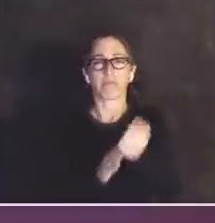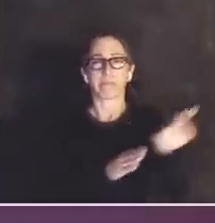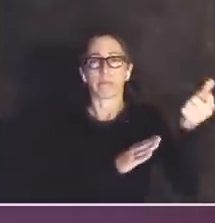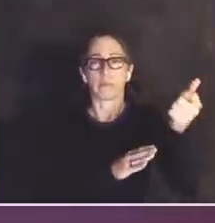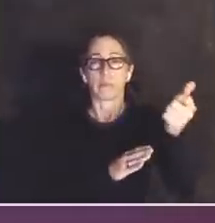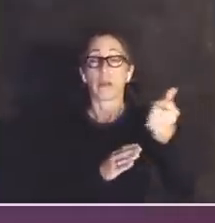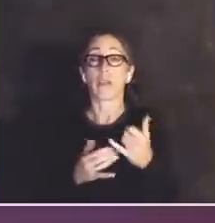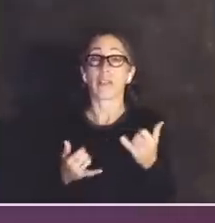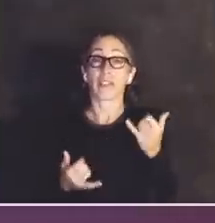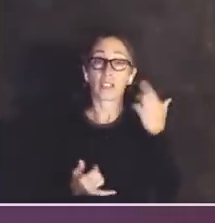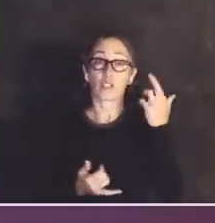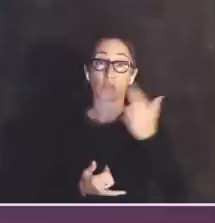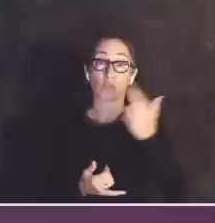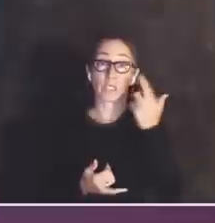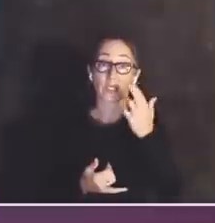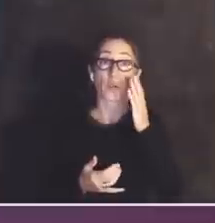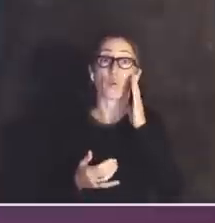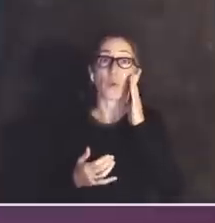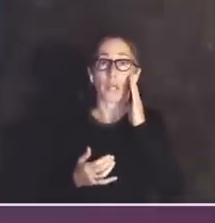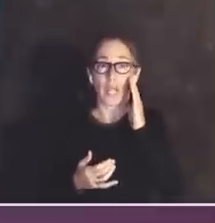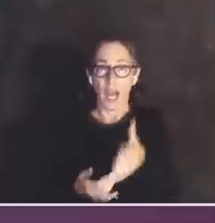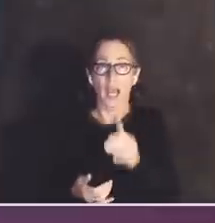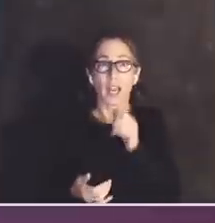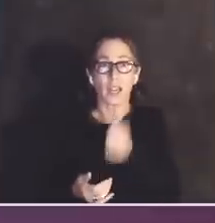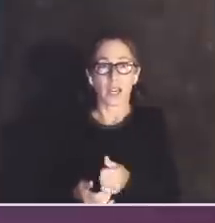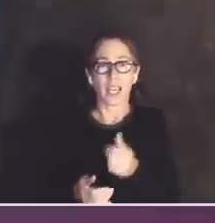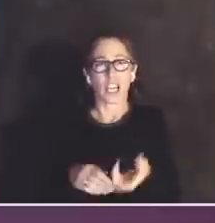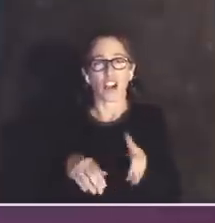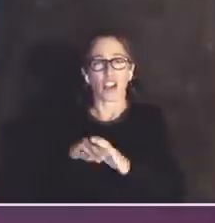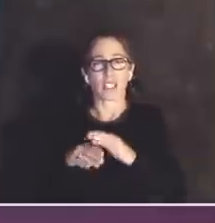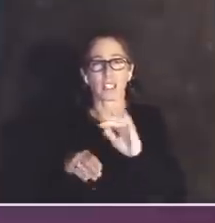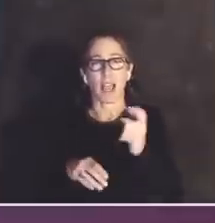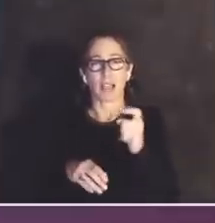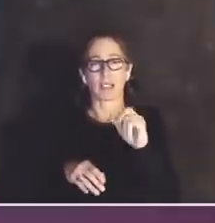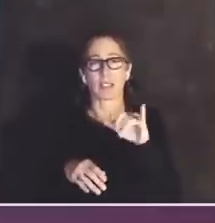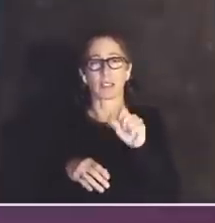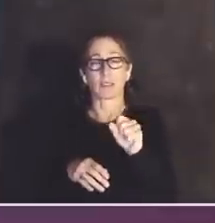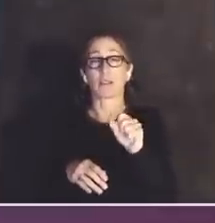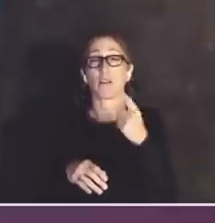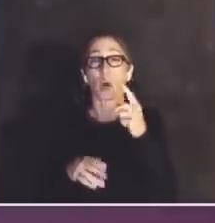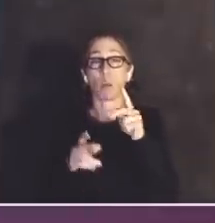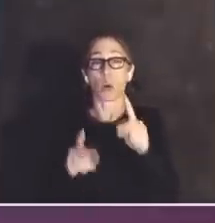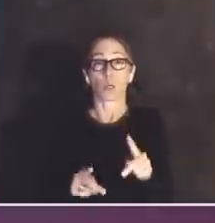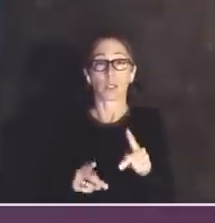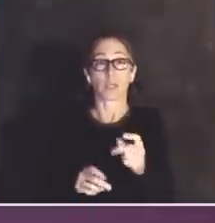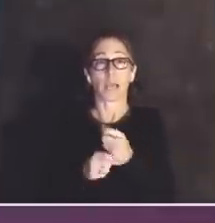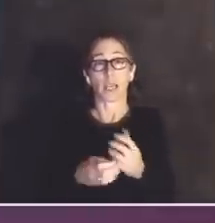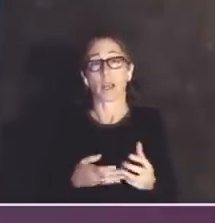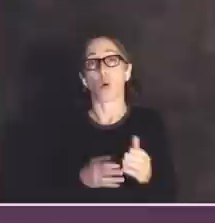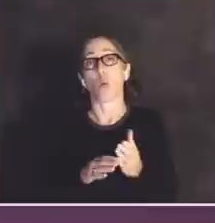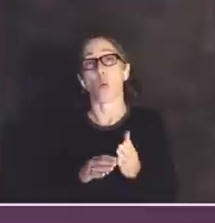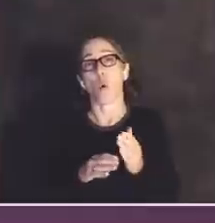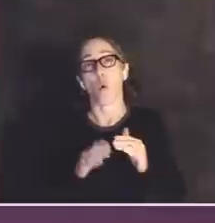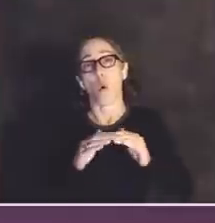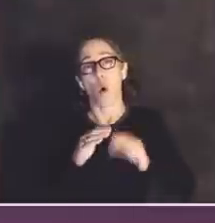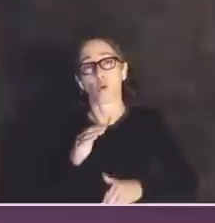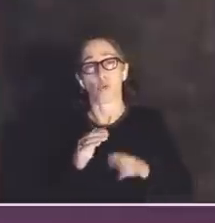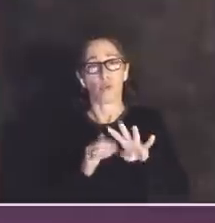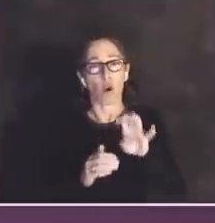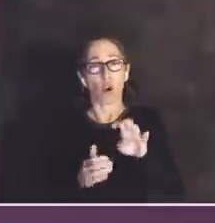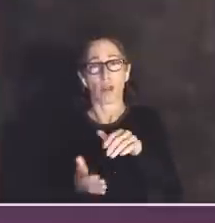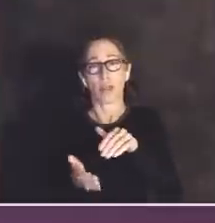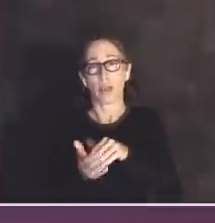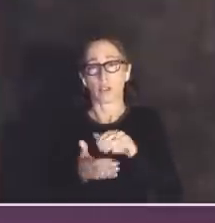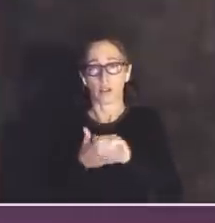Which is why we will not increase taxes on anyone making less than $400,000 a year. Which is why we will say